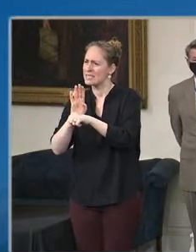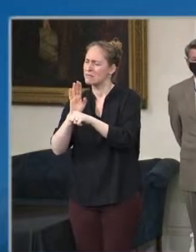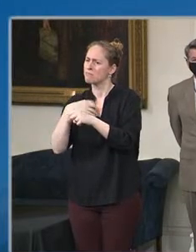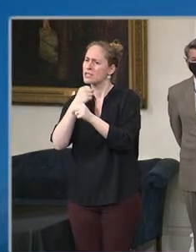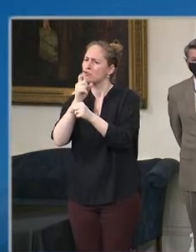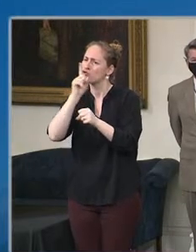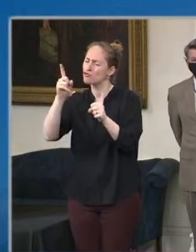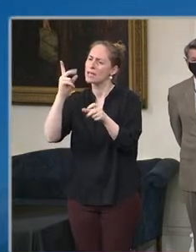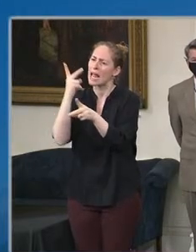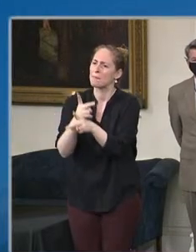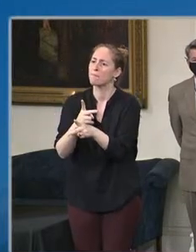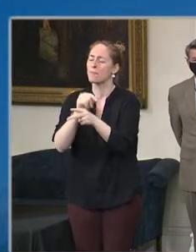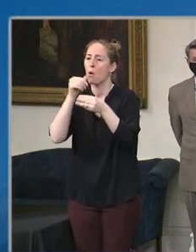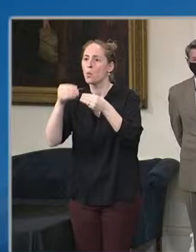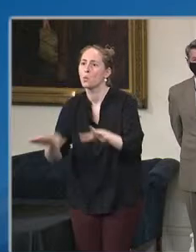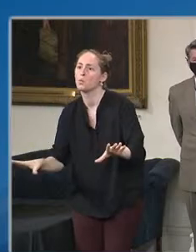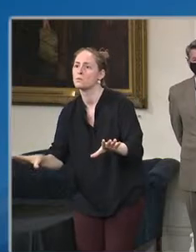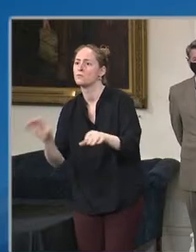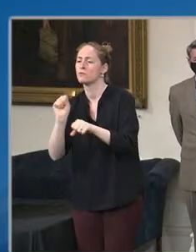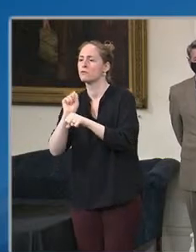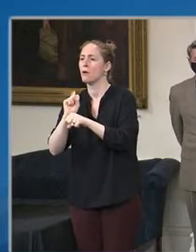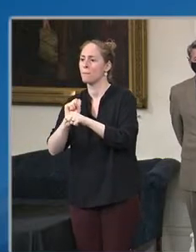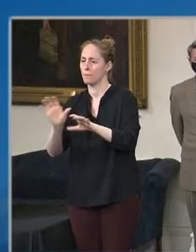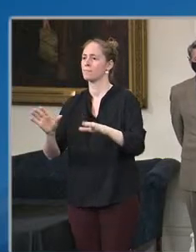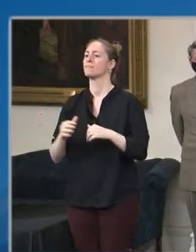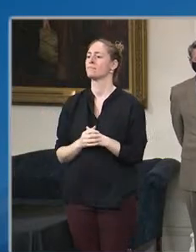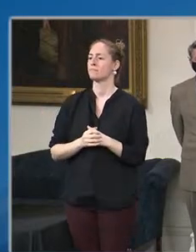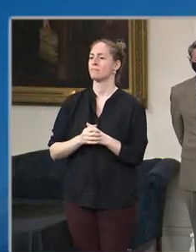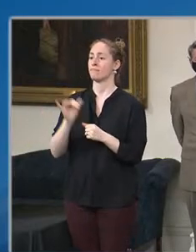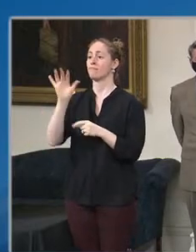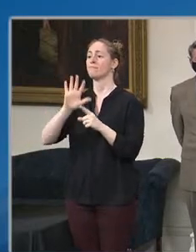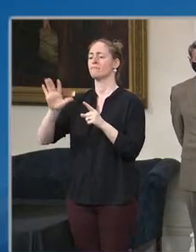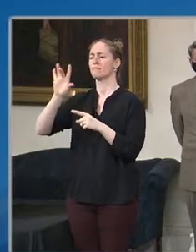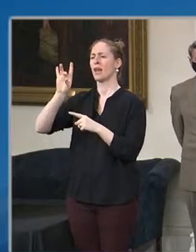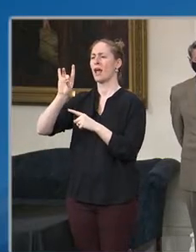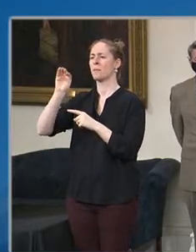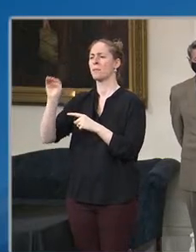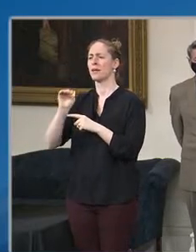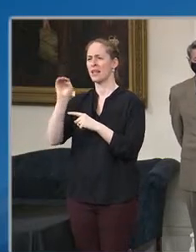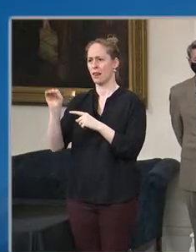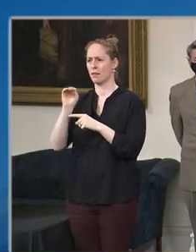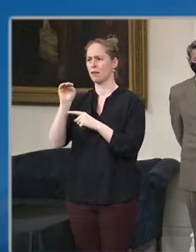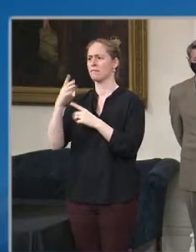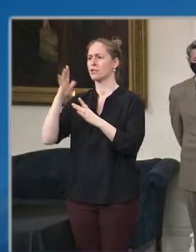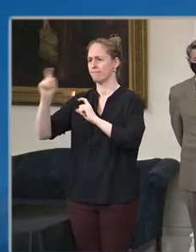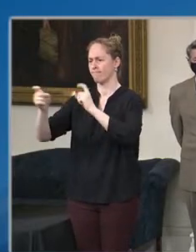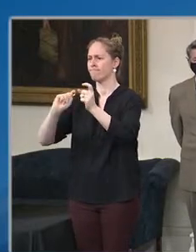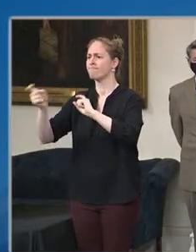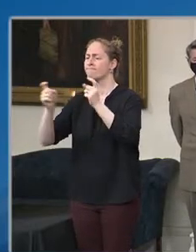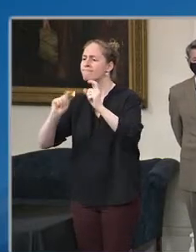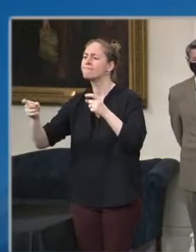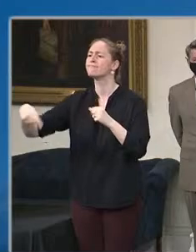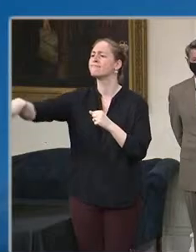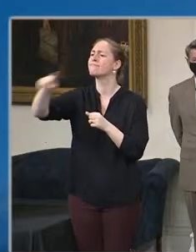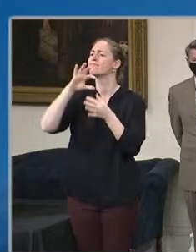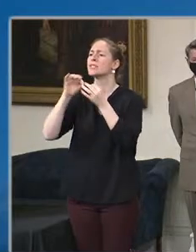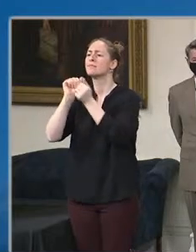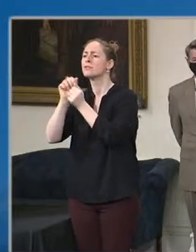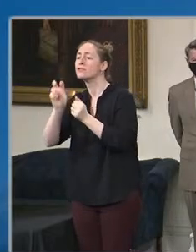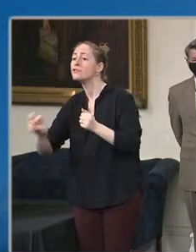$8 million to entities that rely heavily on tourism and visitors, including museums,